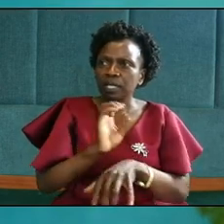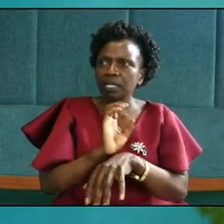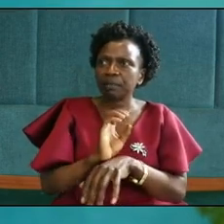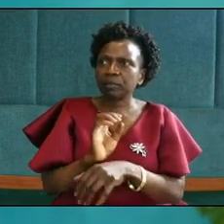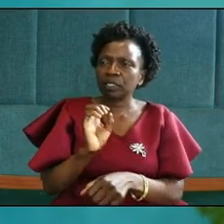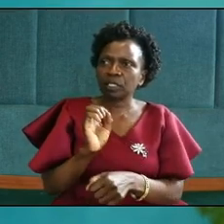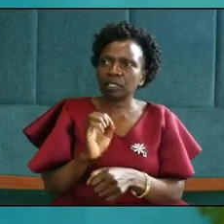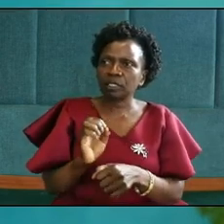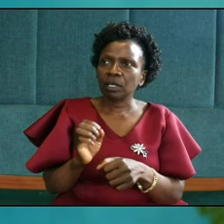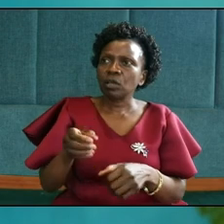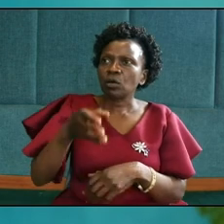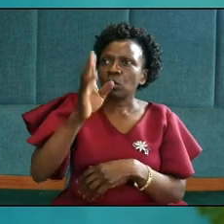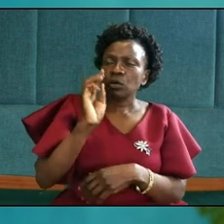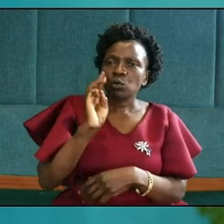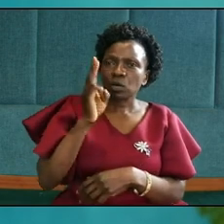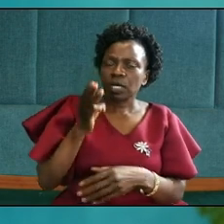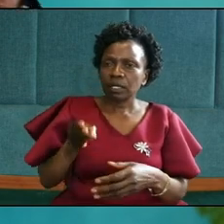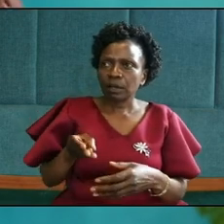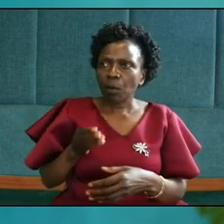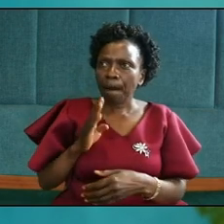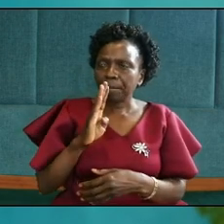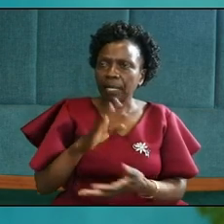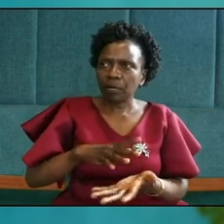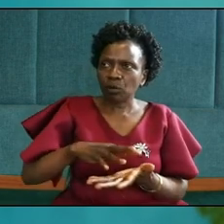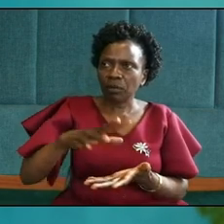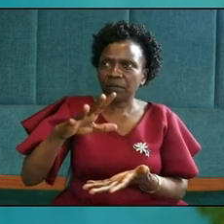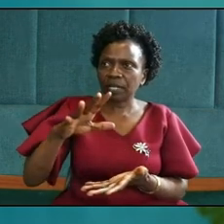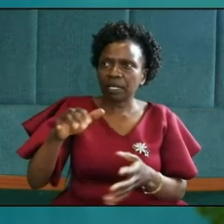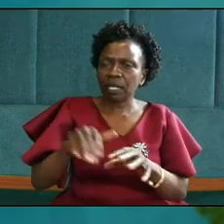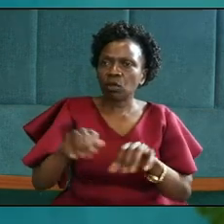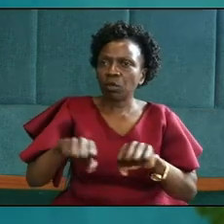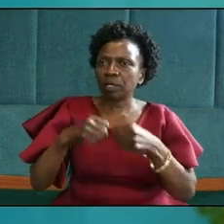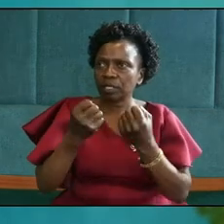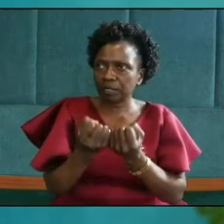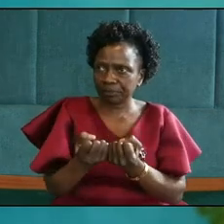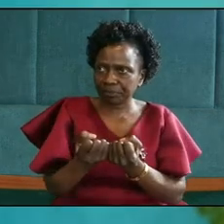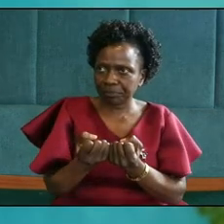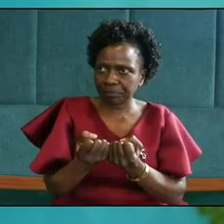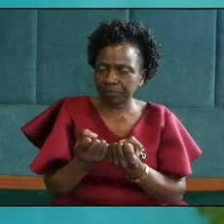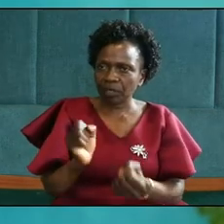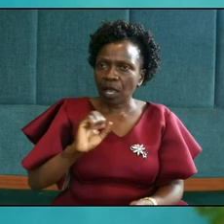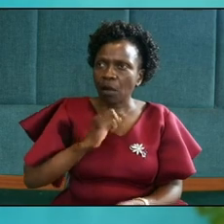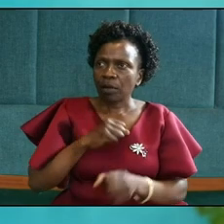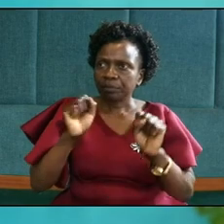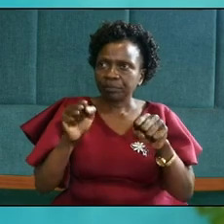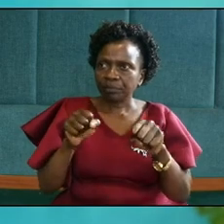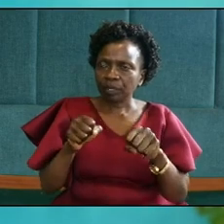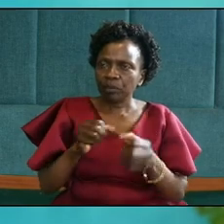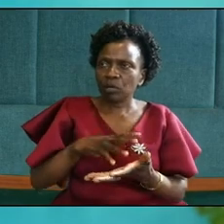fide. God will be glorified. The community will be edified. Our identity will